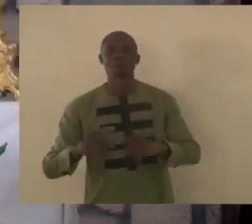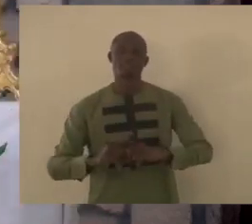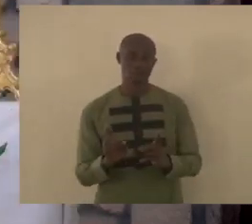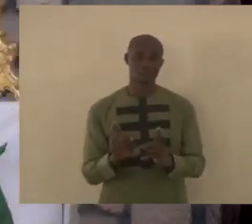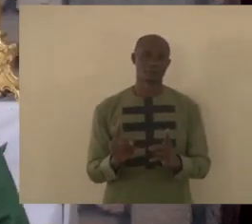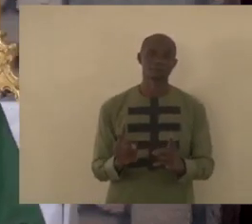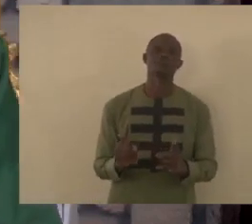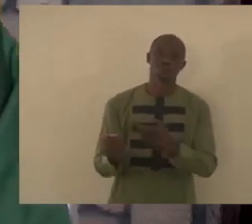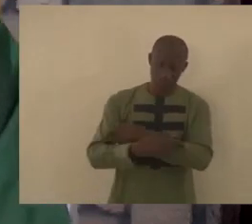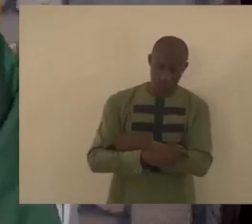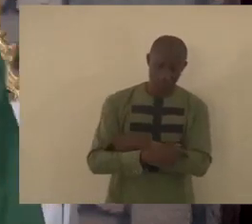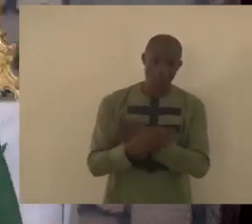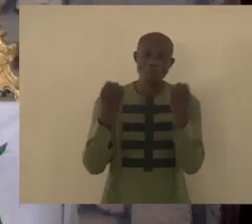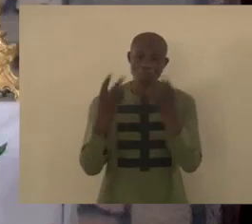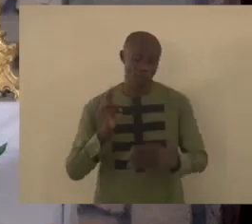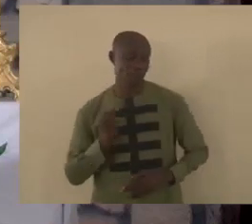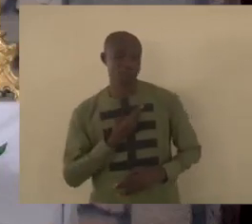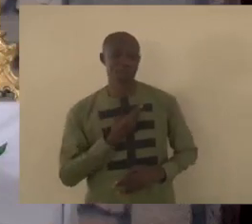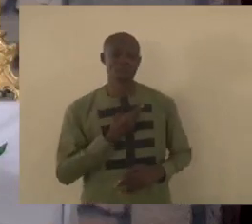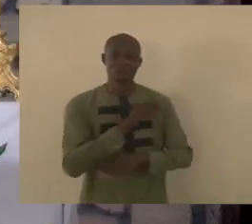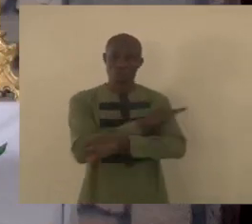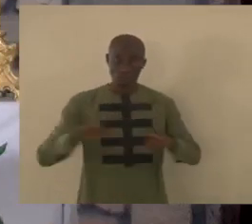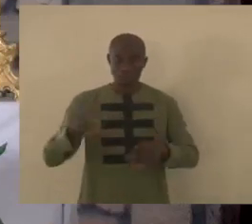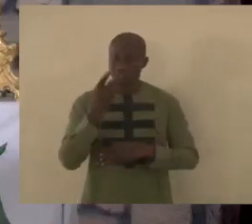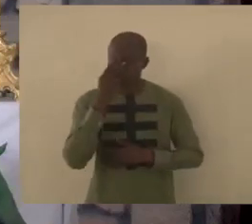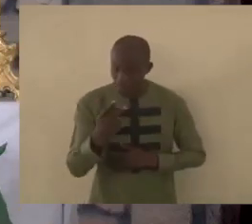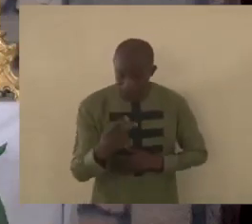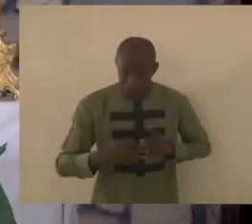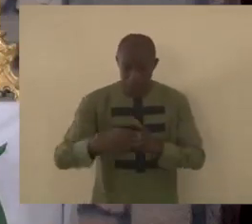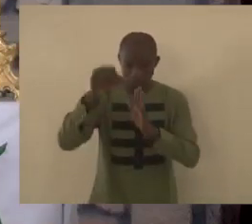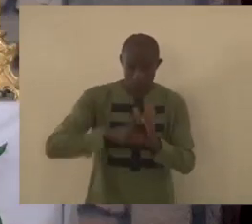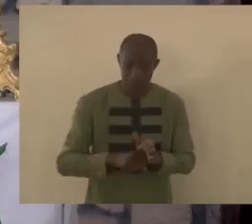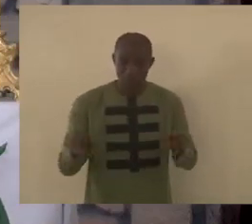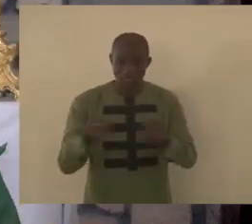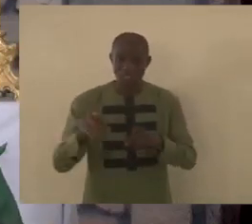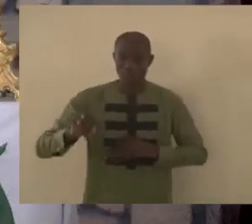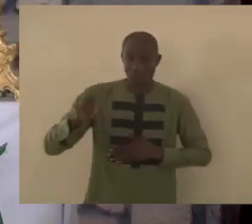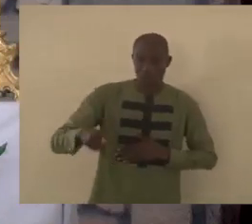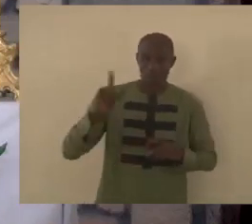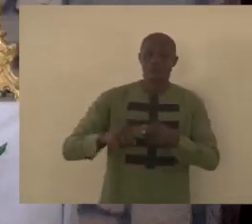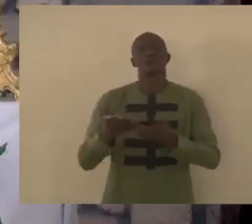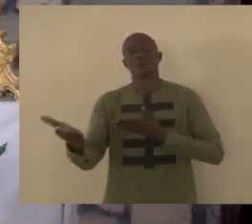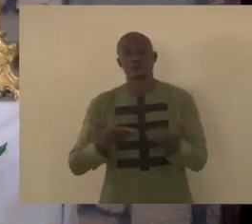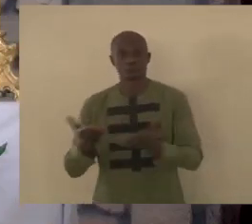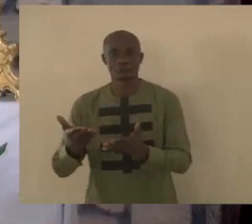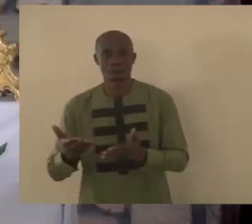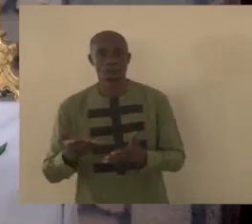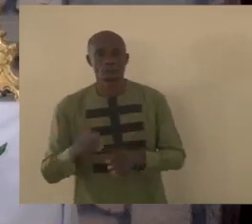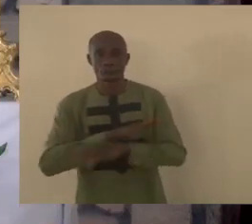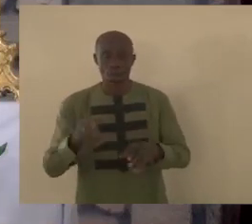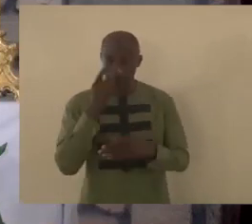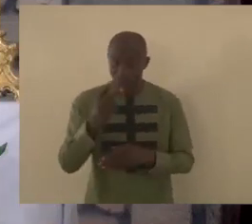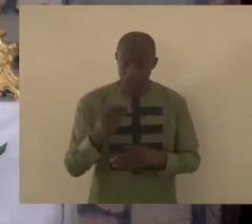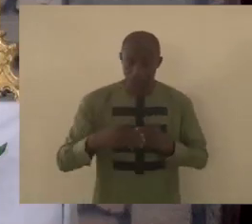it is unfortunate that today, a lot of us don't see leadership as opportunity to serve. We don't